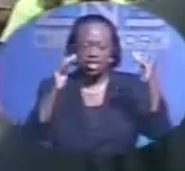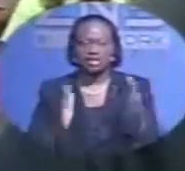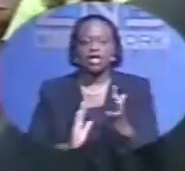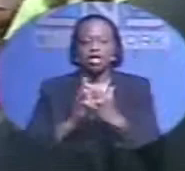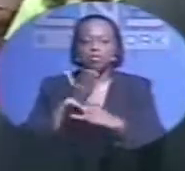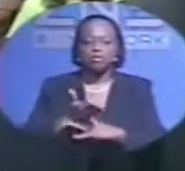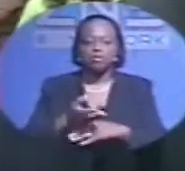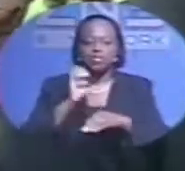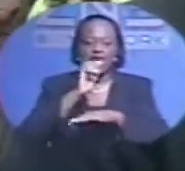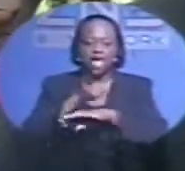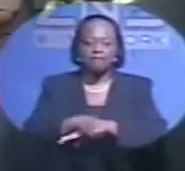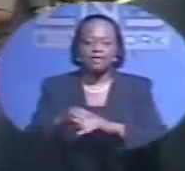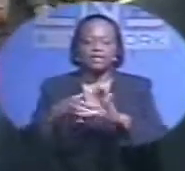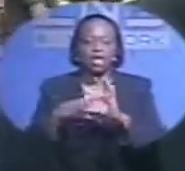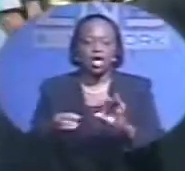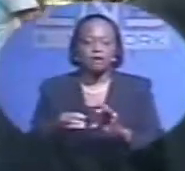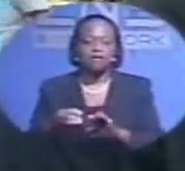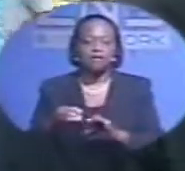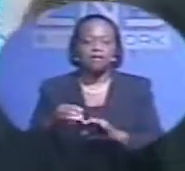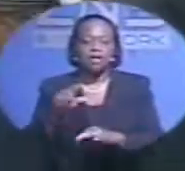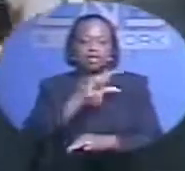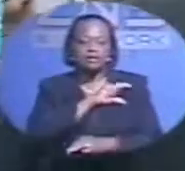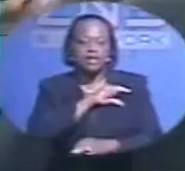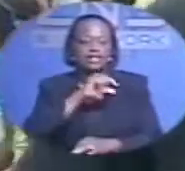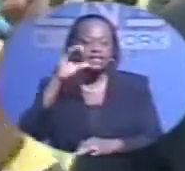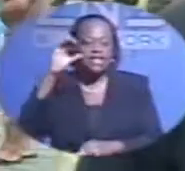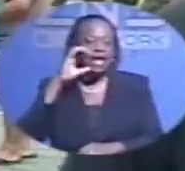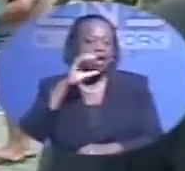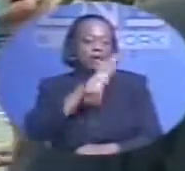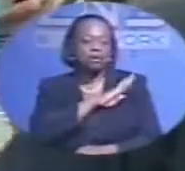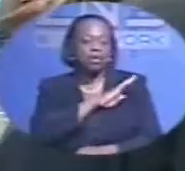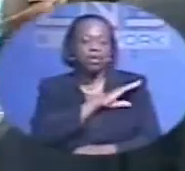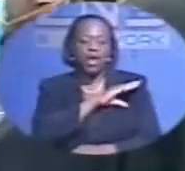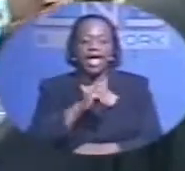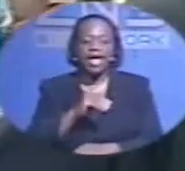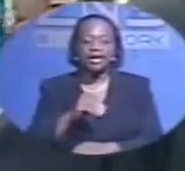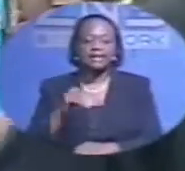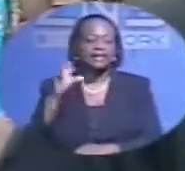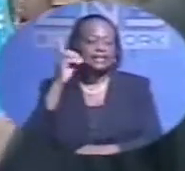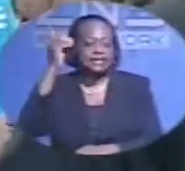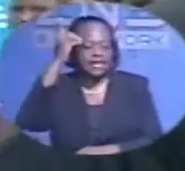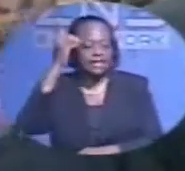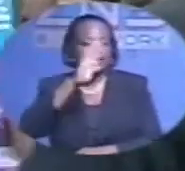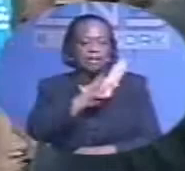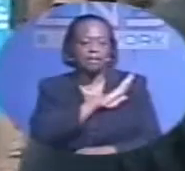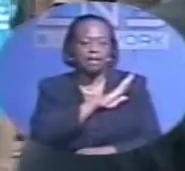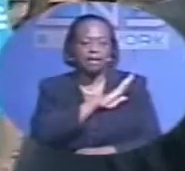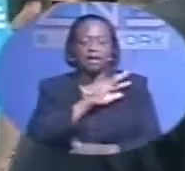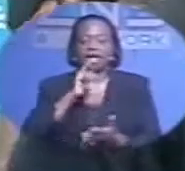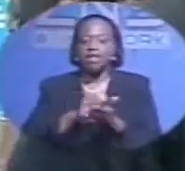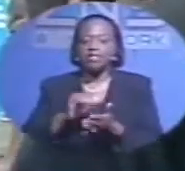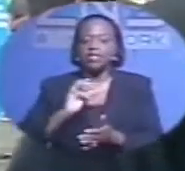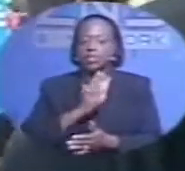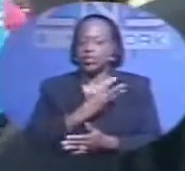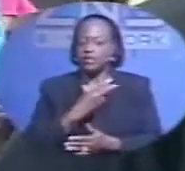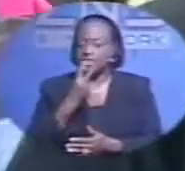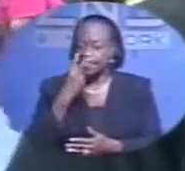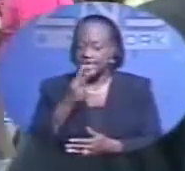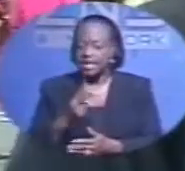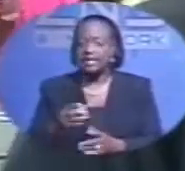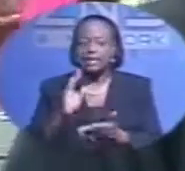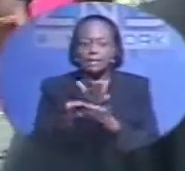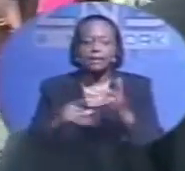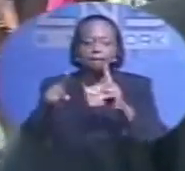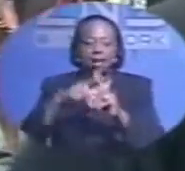efforts of Superintendent Carolyn Bowe and Inspector Denzel Barr that we have seen, and the constituents of Fort Charlotte have seen a lot of